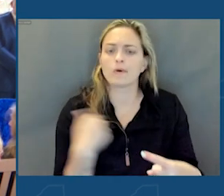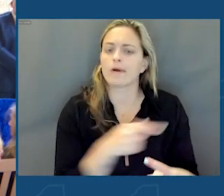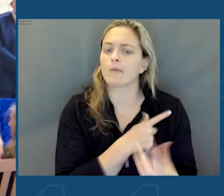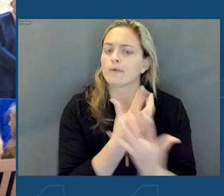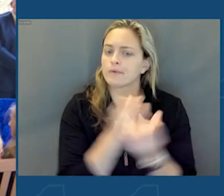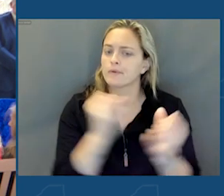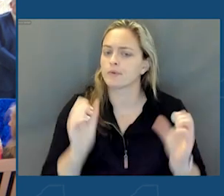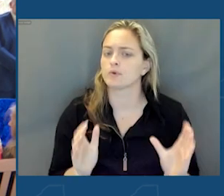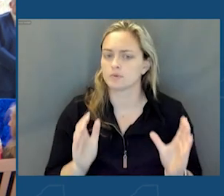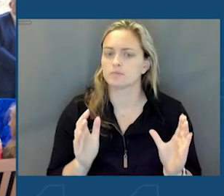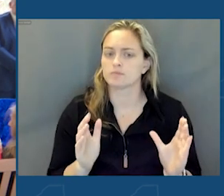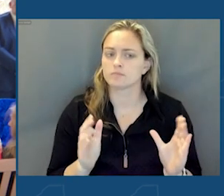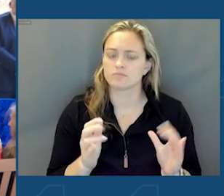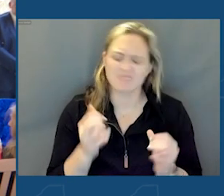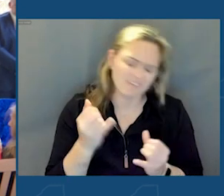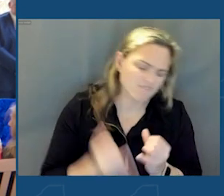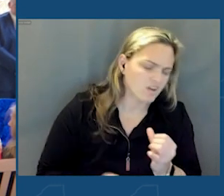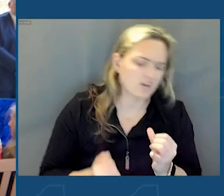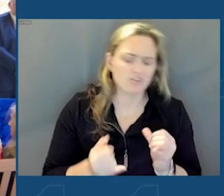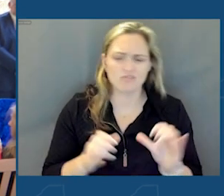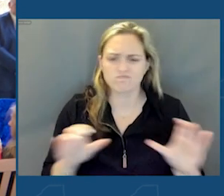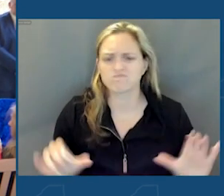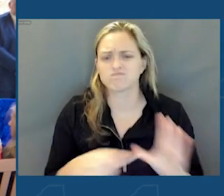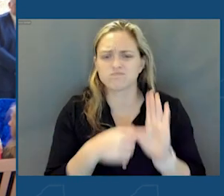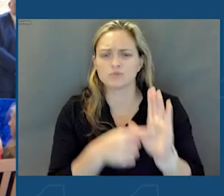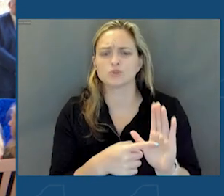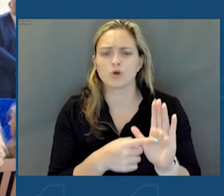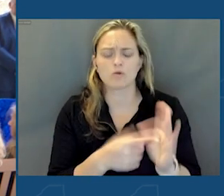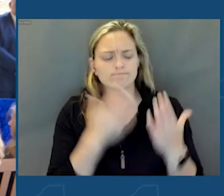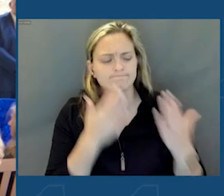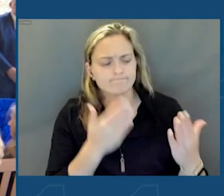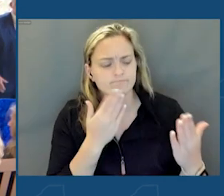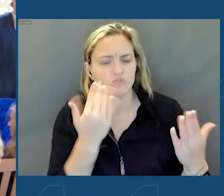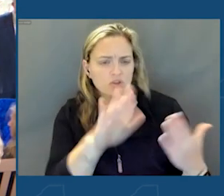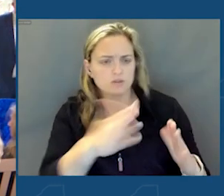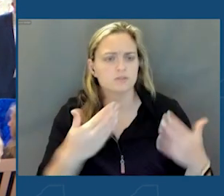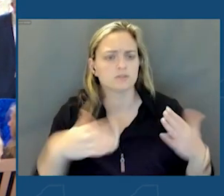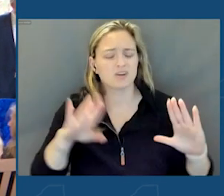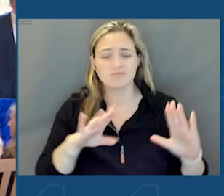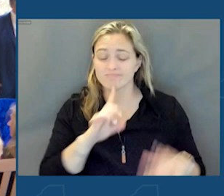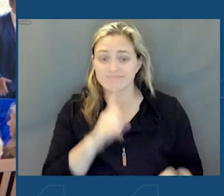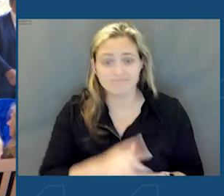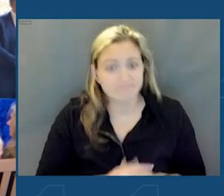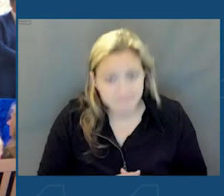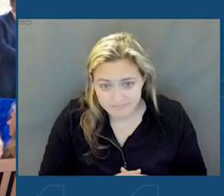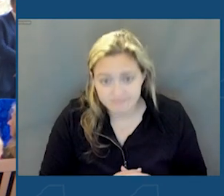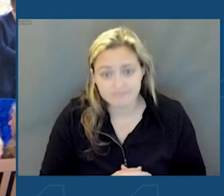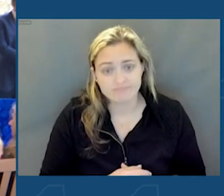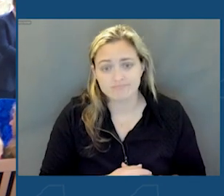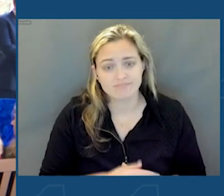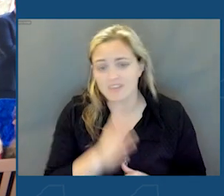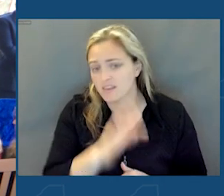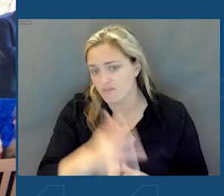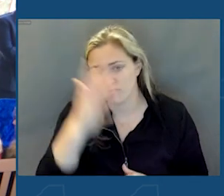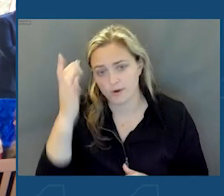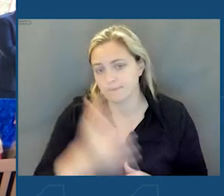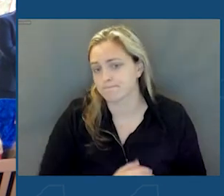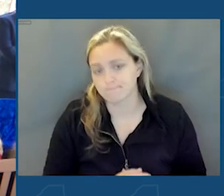a final act of gratitude for their sacrifice. Truly, may we never forget.